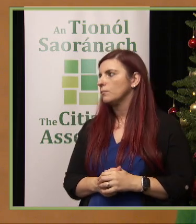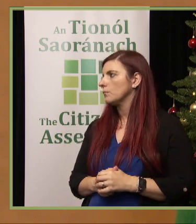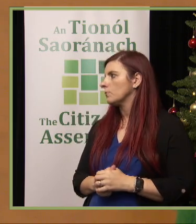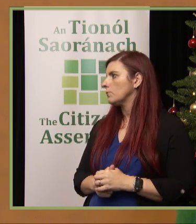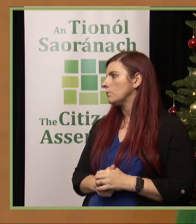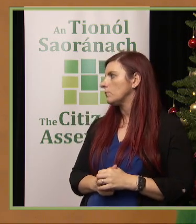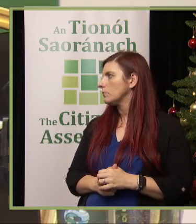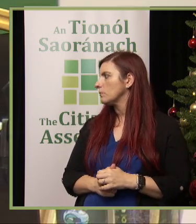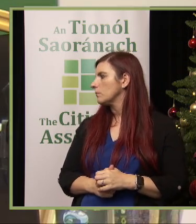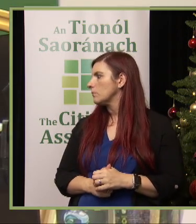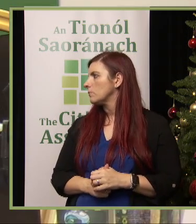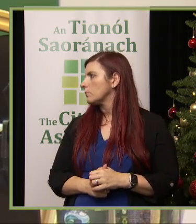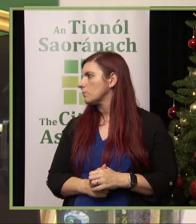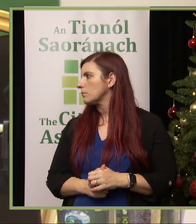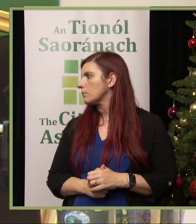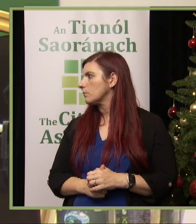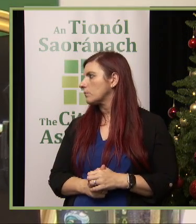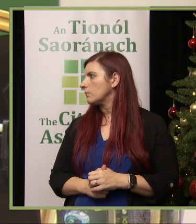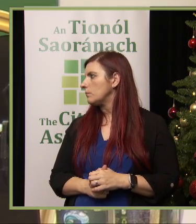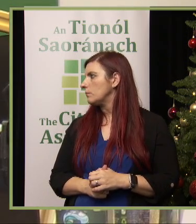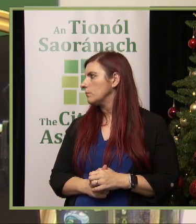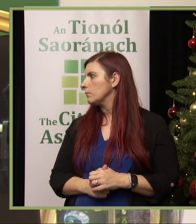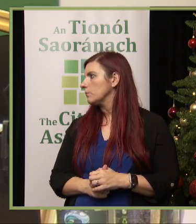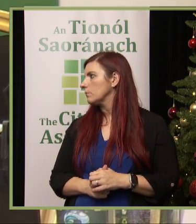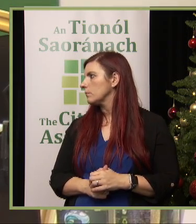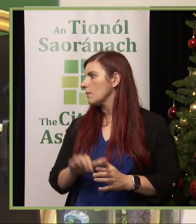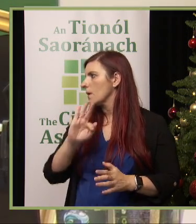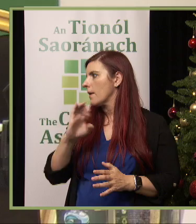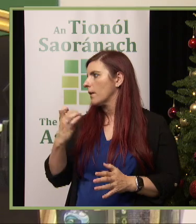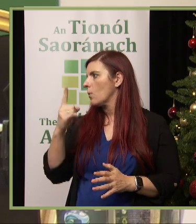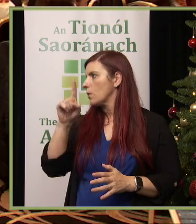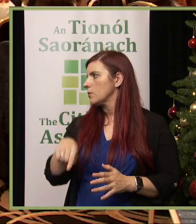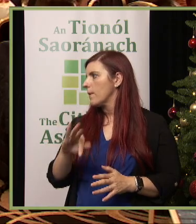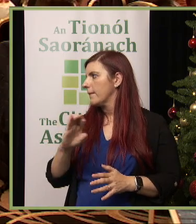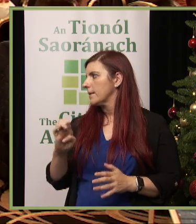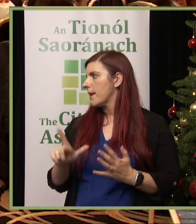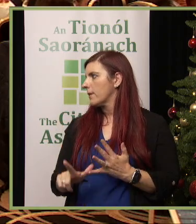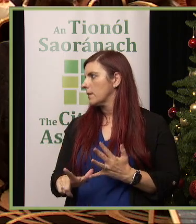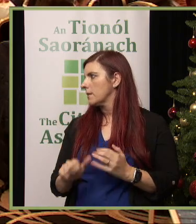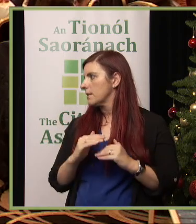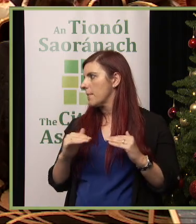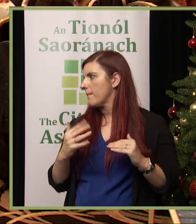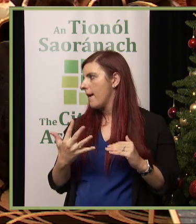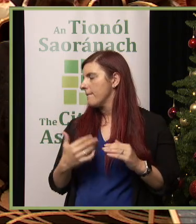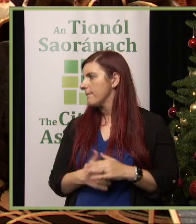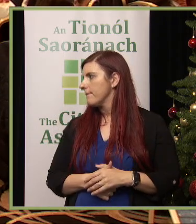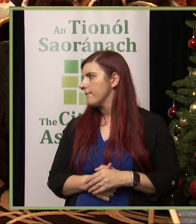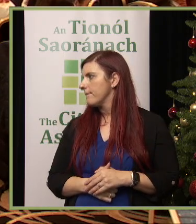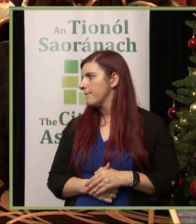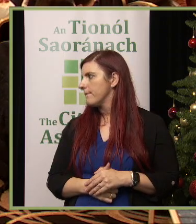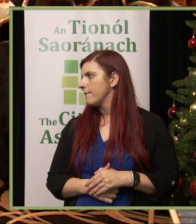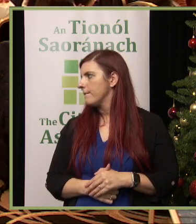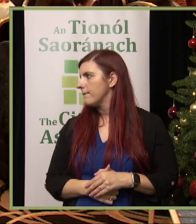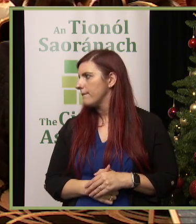Okay. Thank you. FE1 to FE7, table 5, please. Thank you.